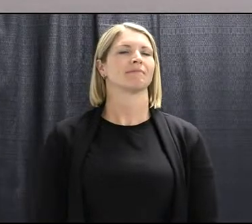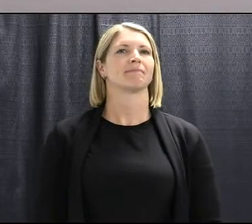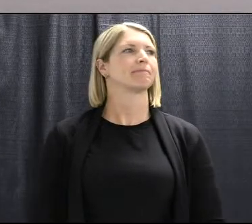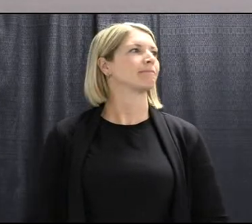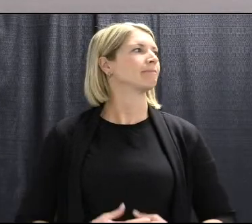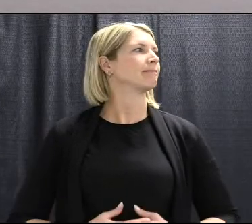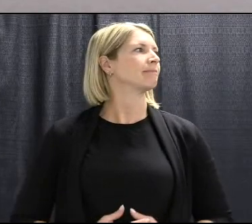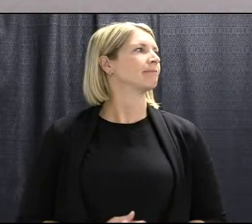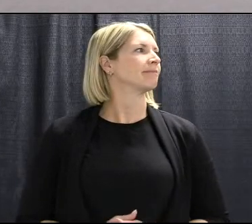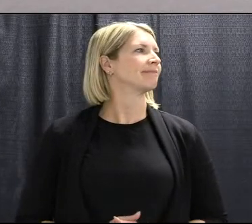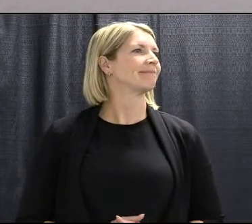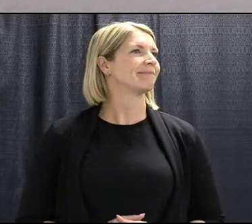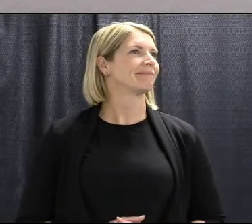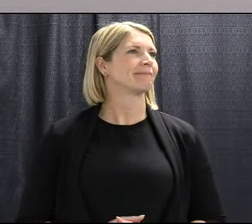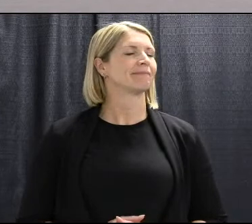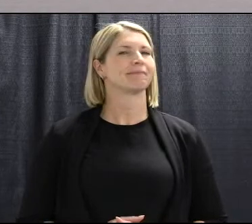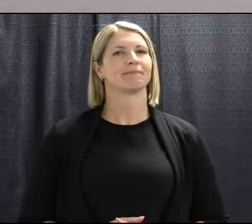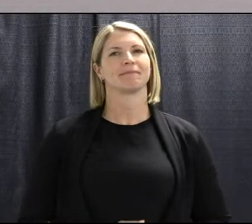everyone.